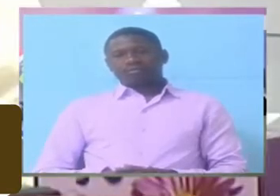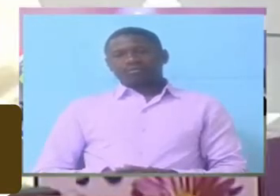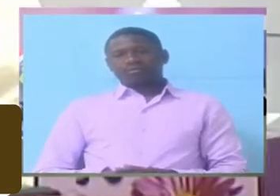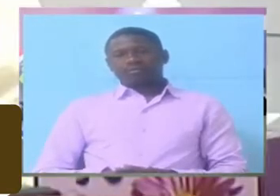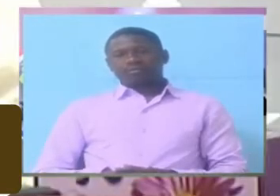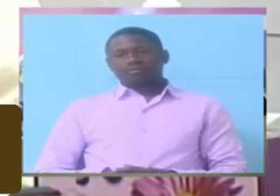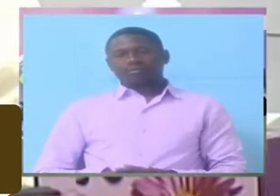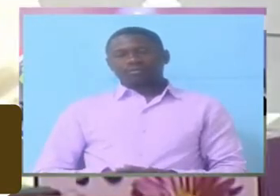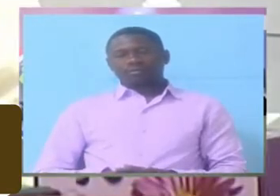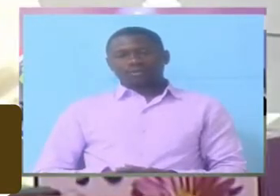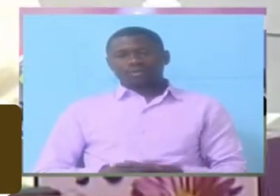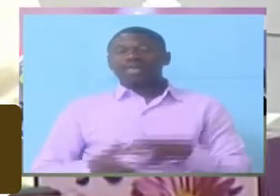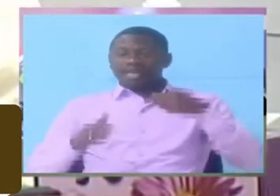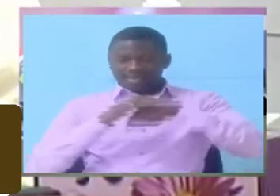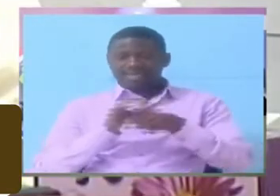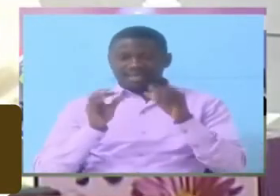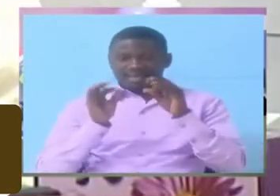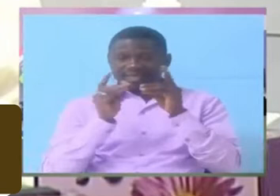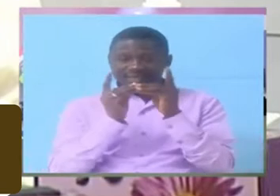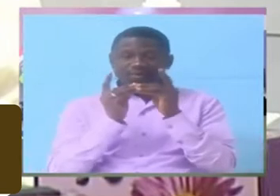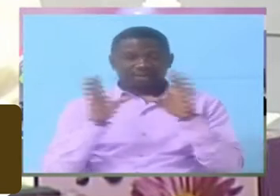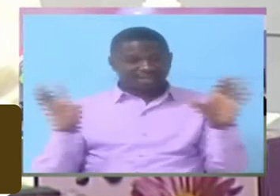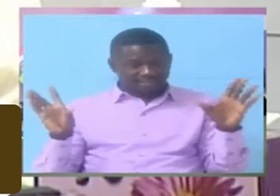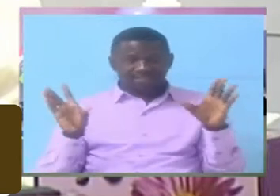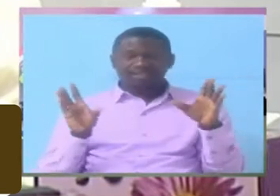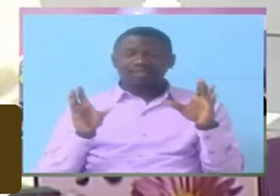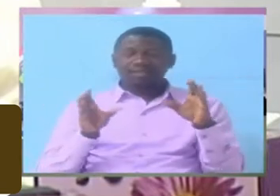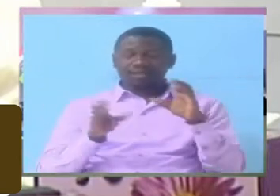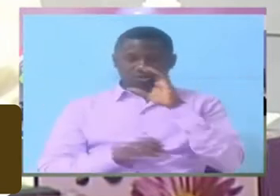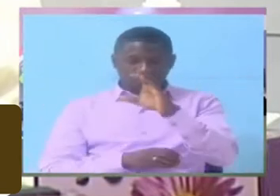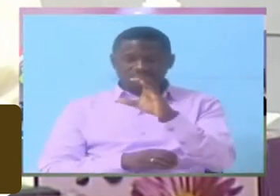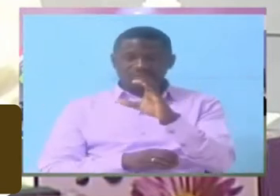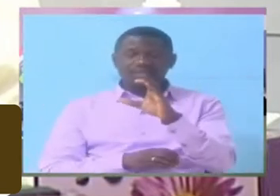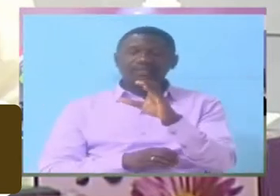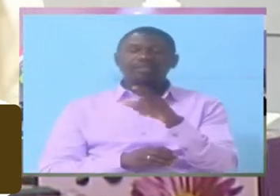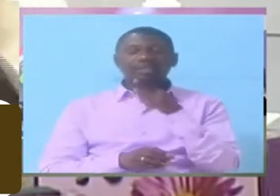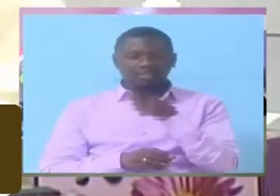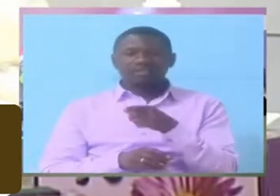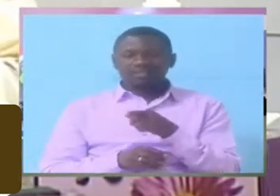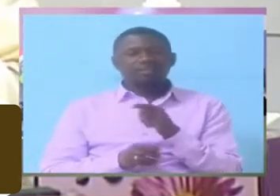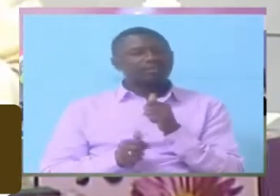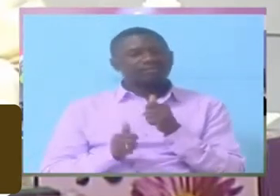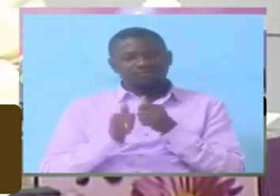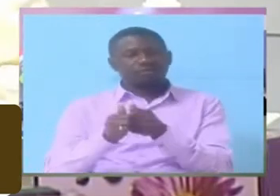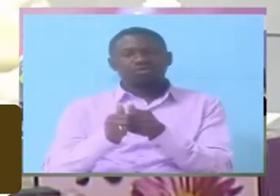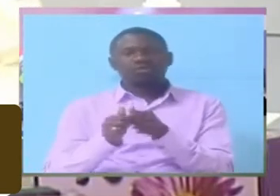in a democracy, this is what ought to have happened. Democracy, I cannot remember exactly the facts of that